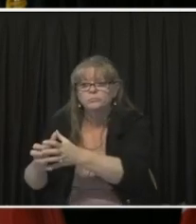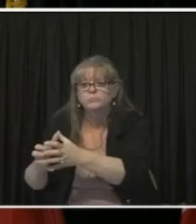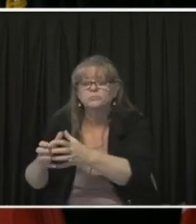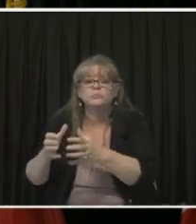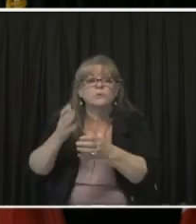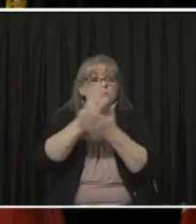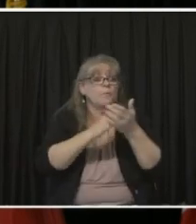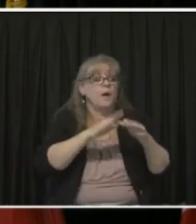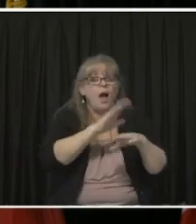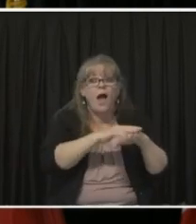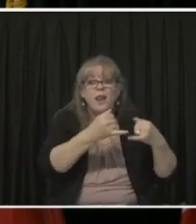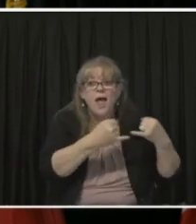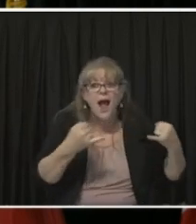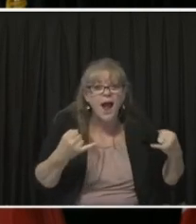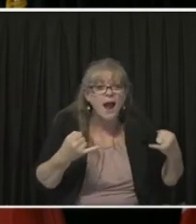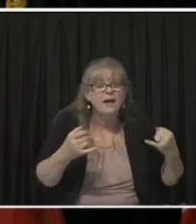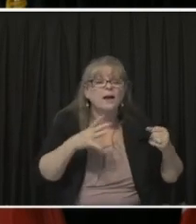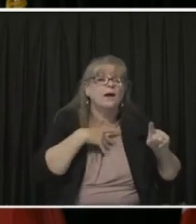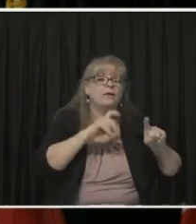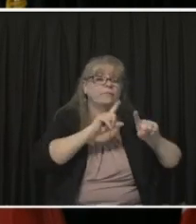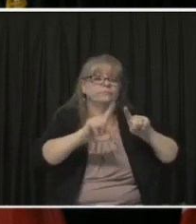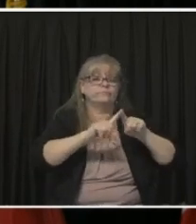in the next month or so.